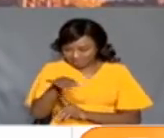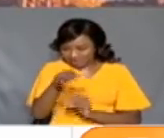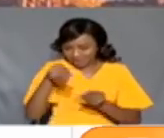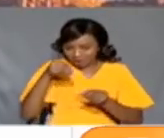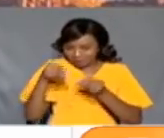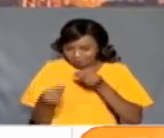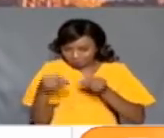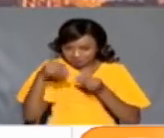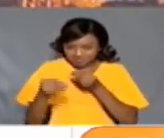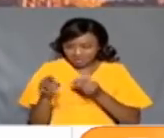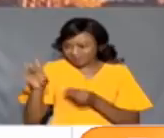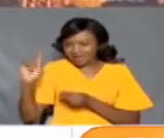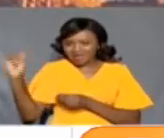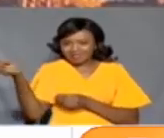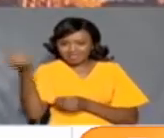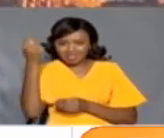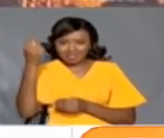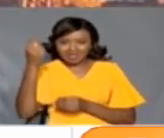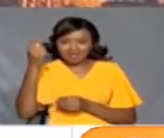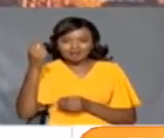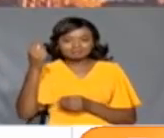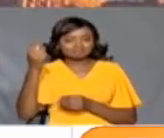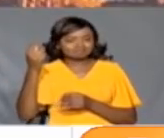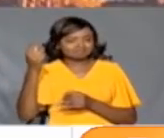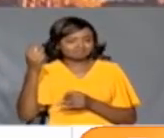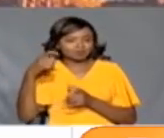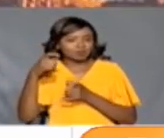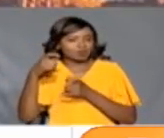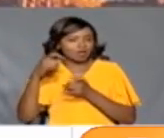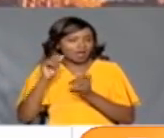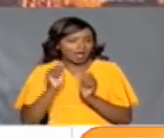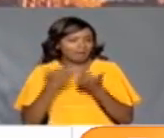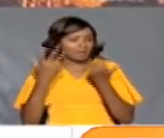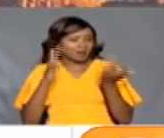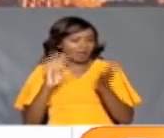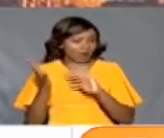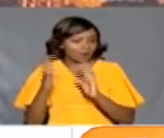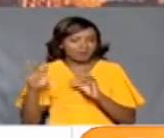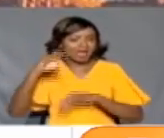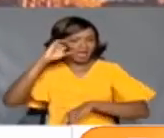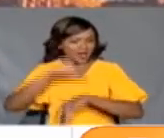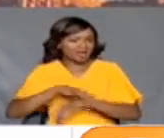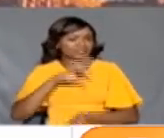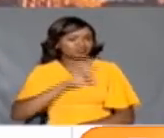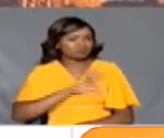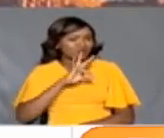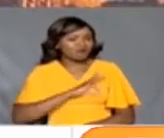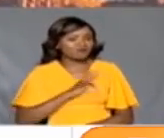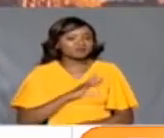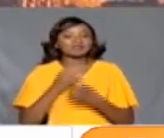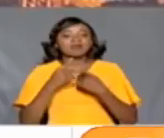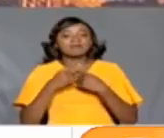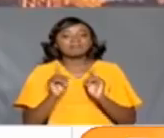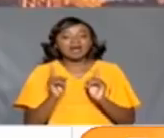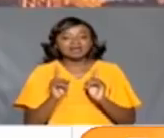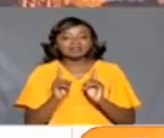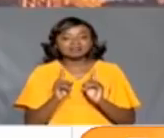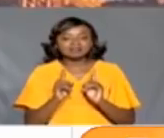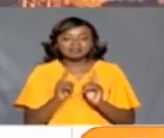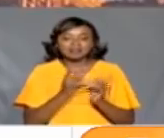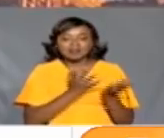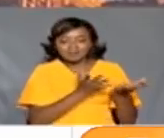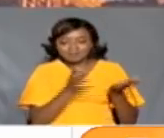traders have taken the relationship a notch higher, finding handsome returns while shunning business environment back